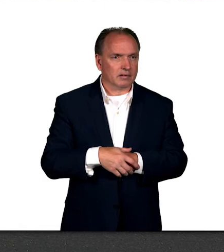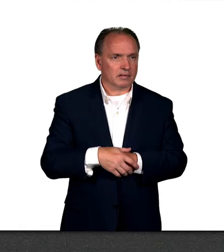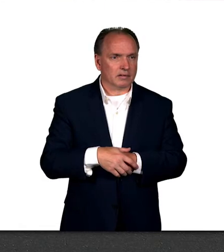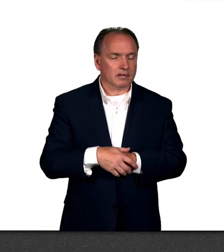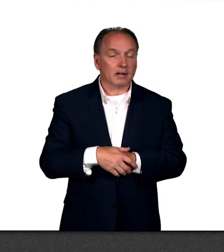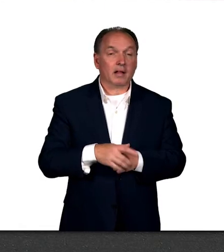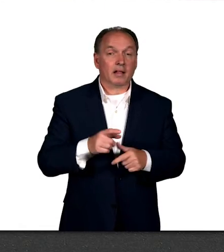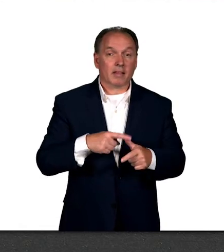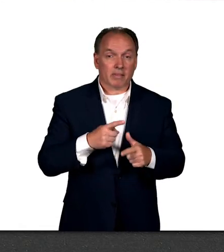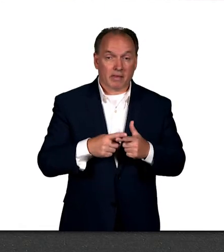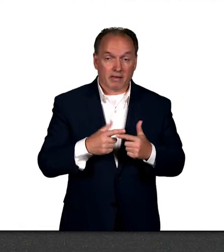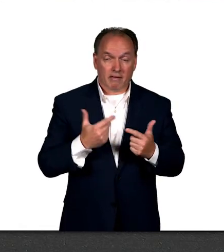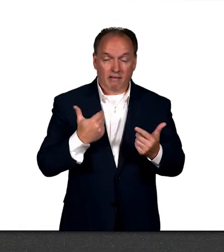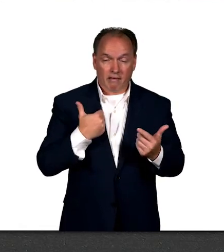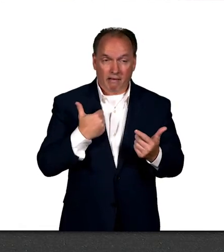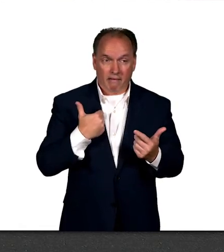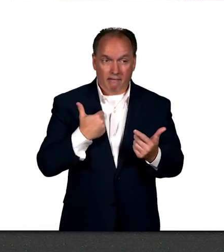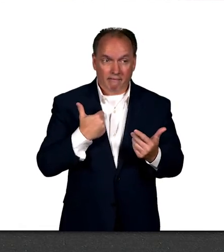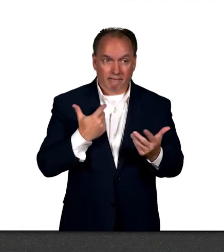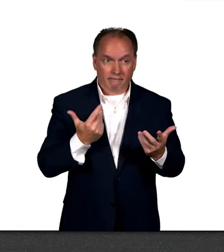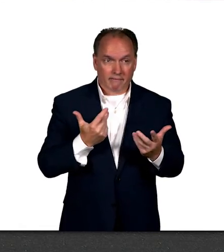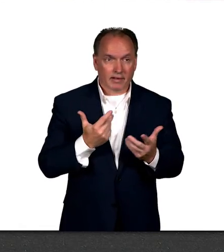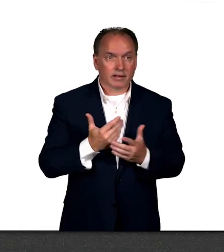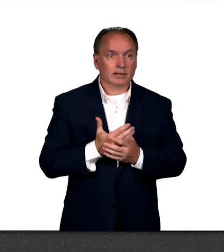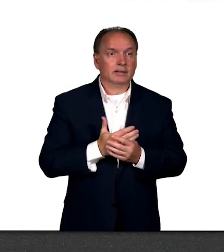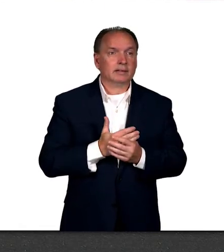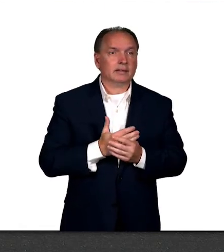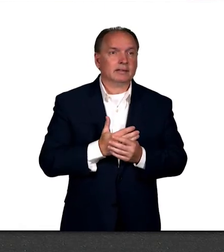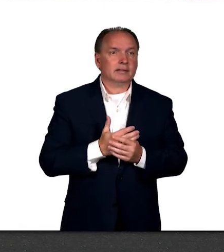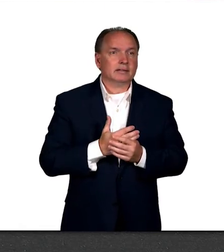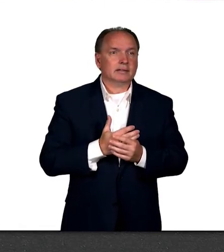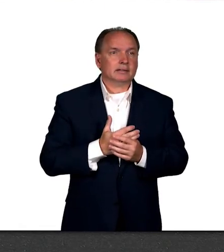have some